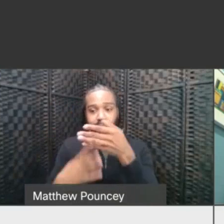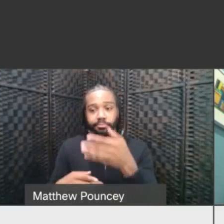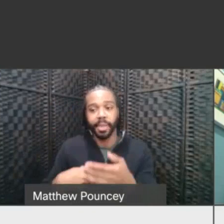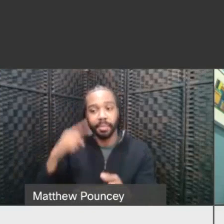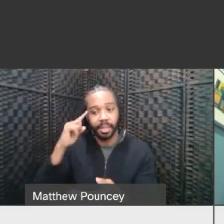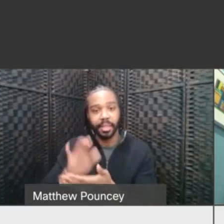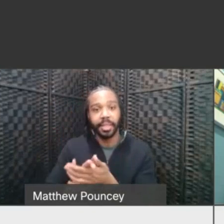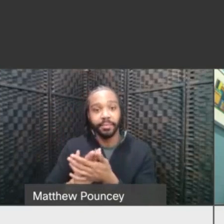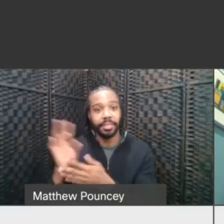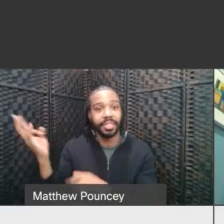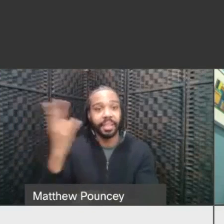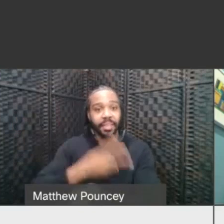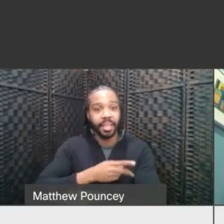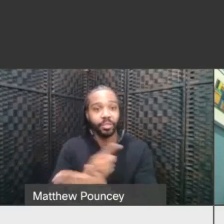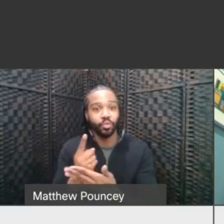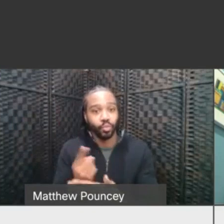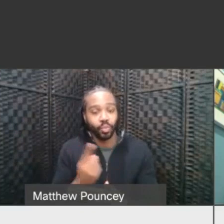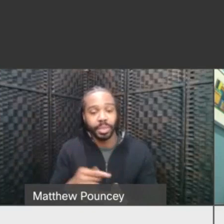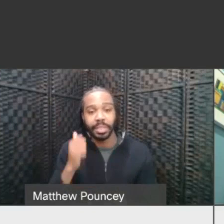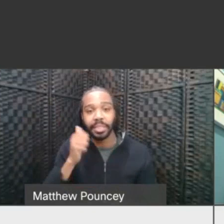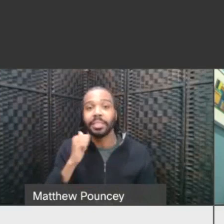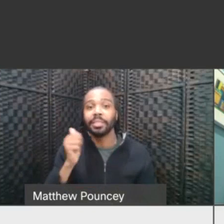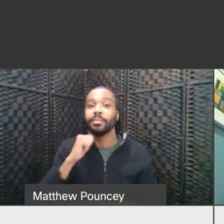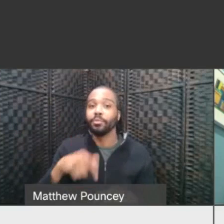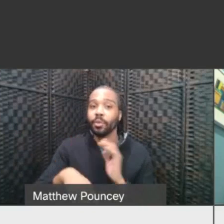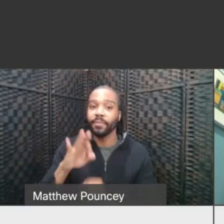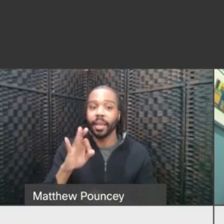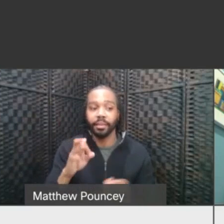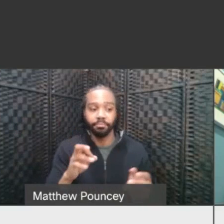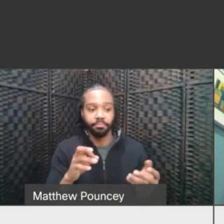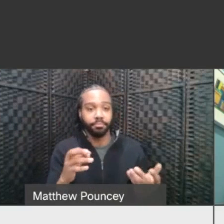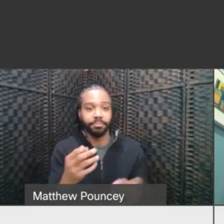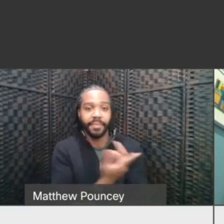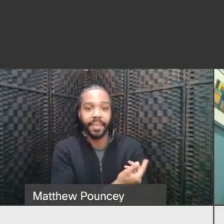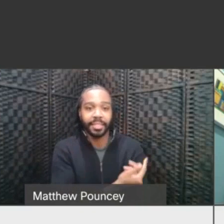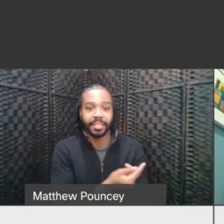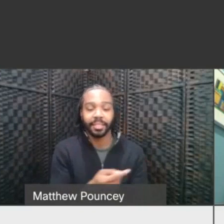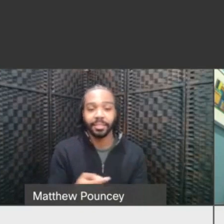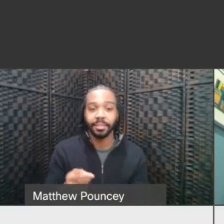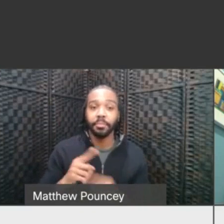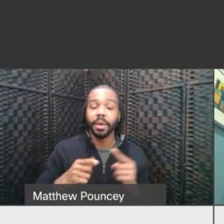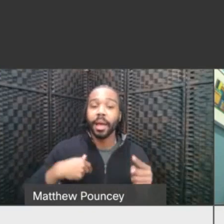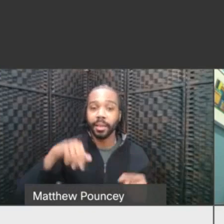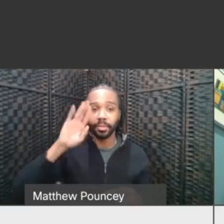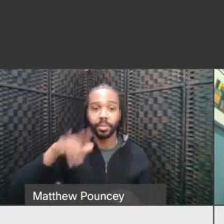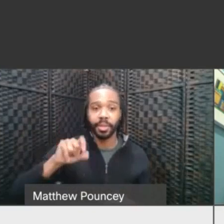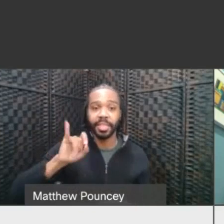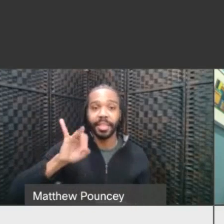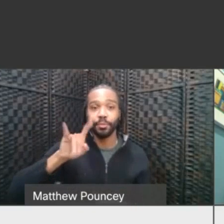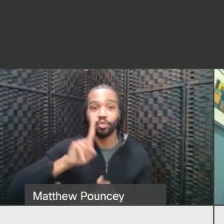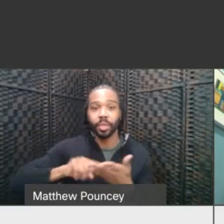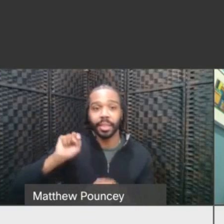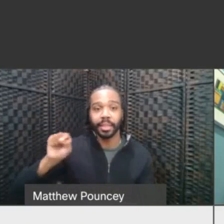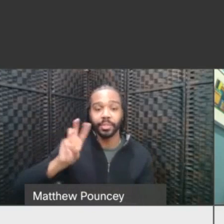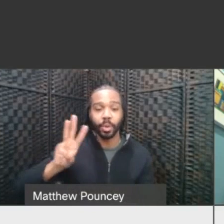actually 7 days a week, where you can get vaccinated. But I do know if you just go to this